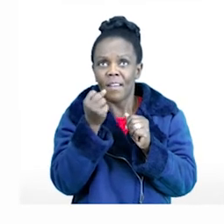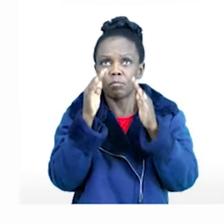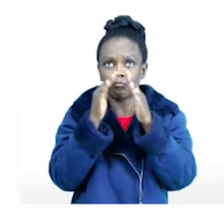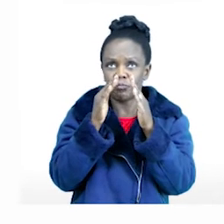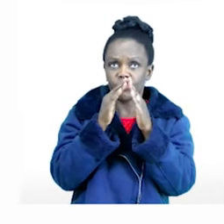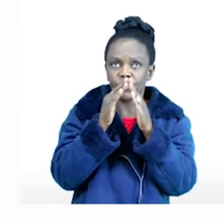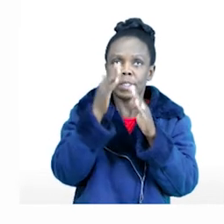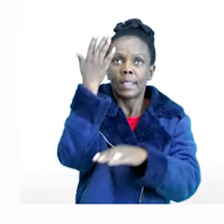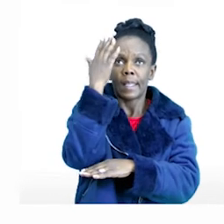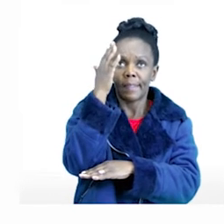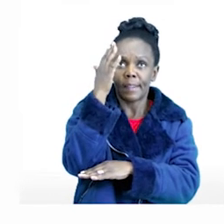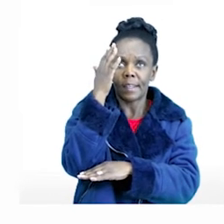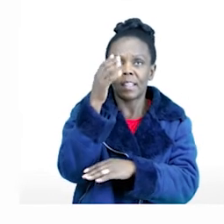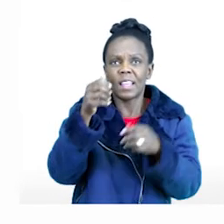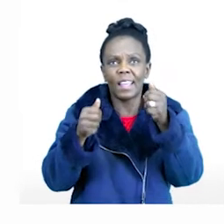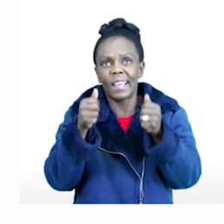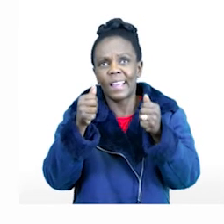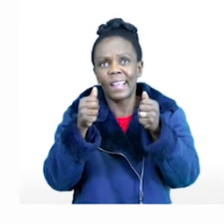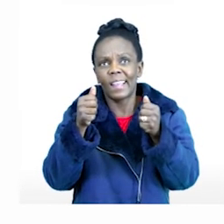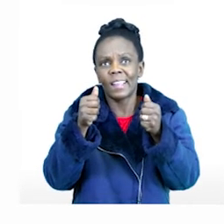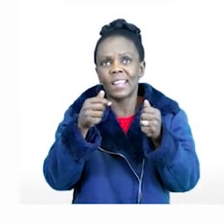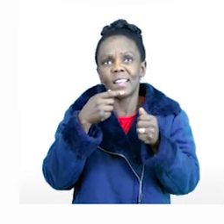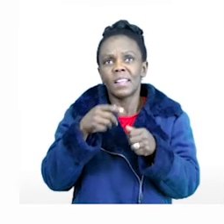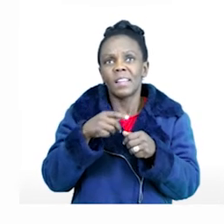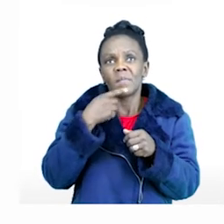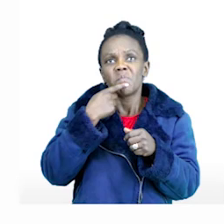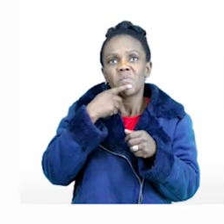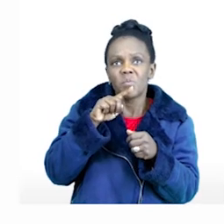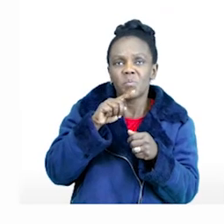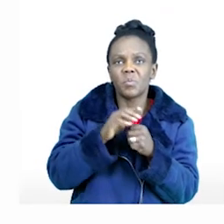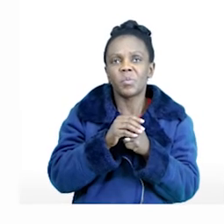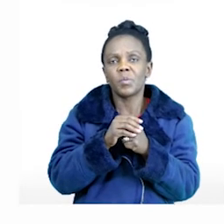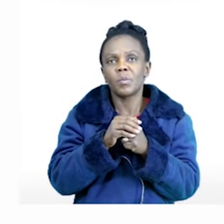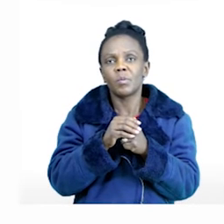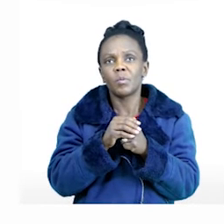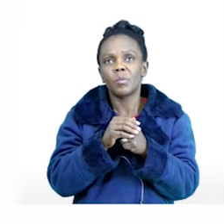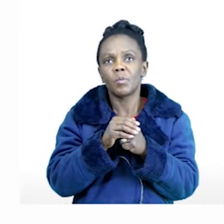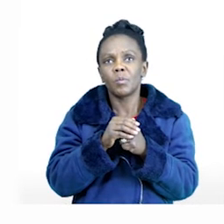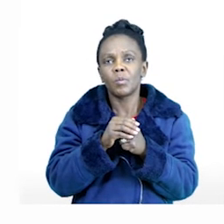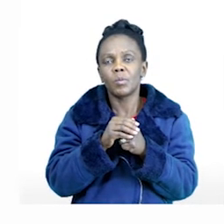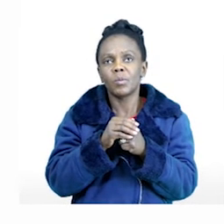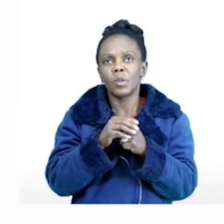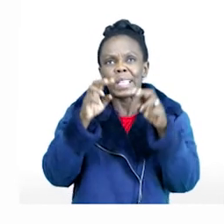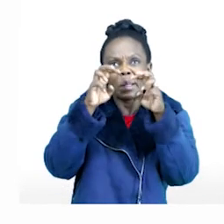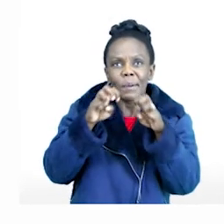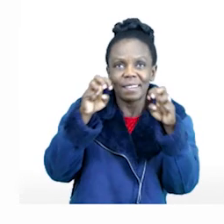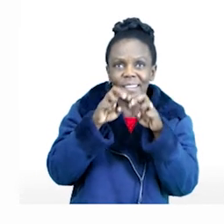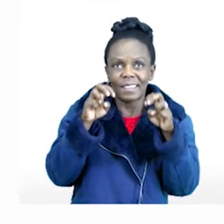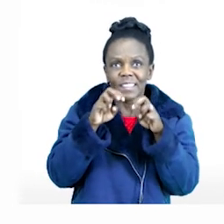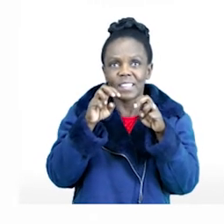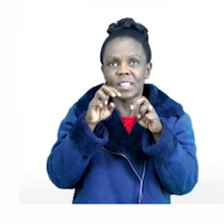car, and the young man. But there are other little things that are missing there. Your job is to find